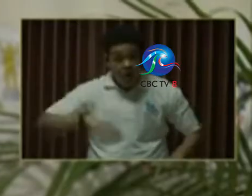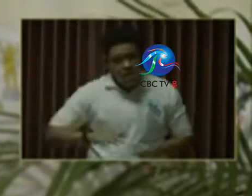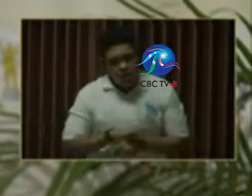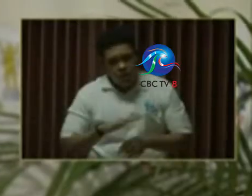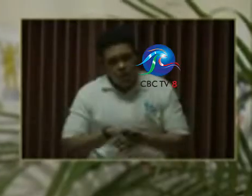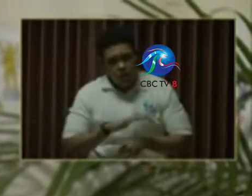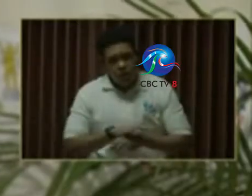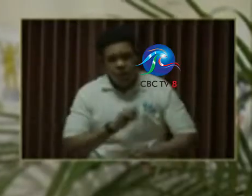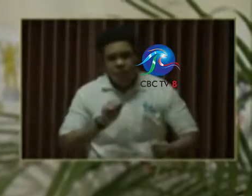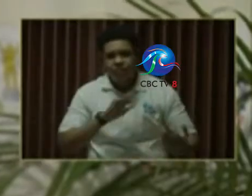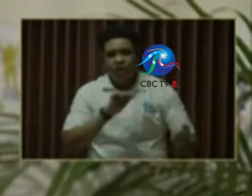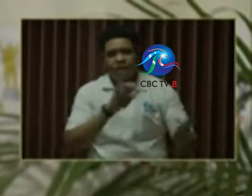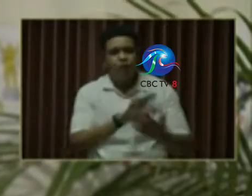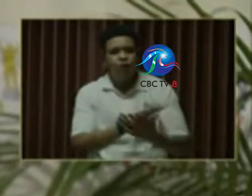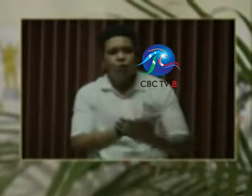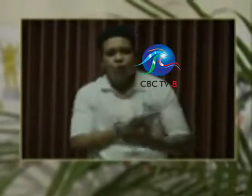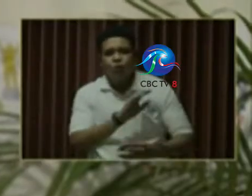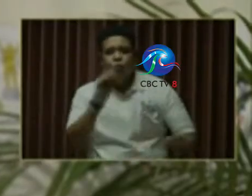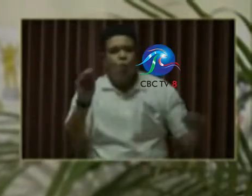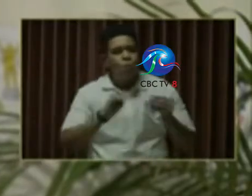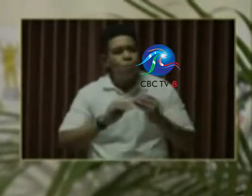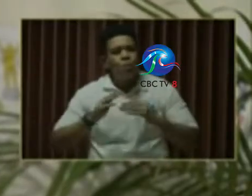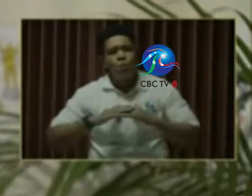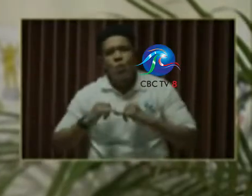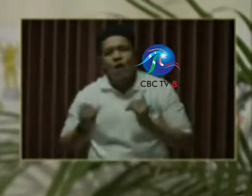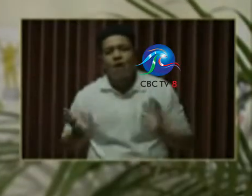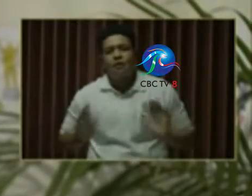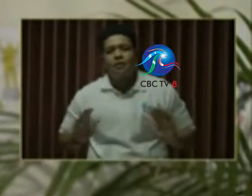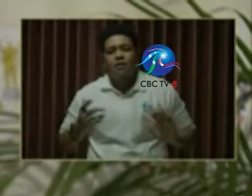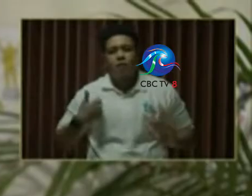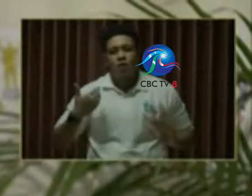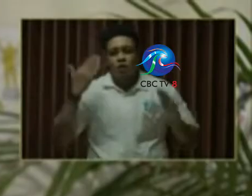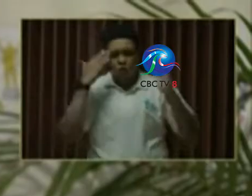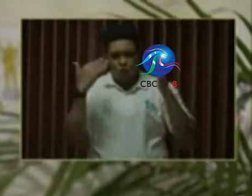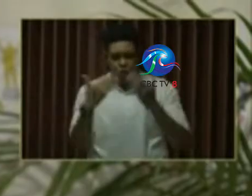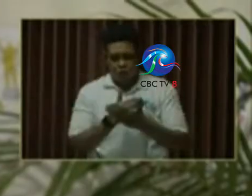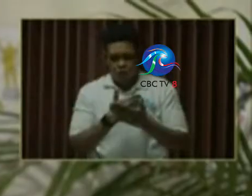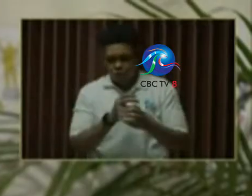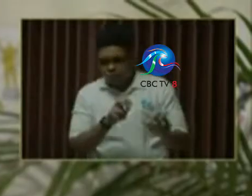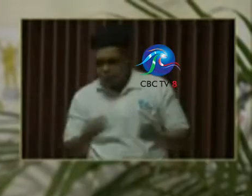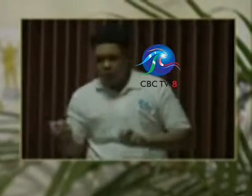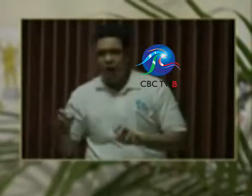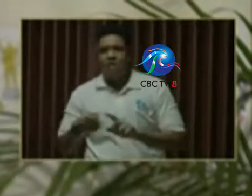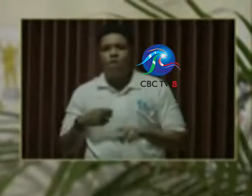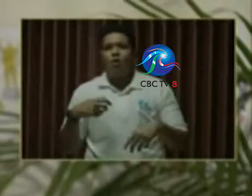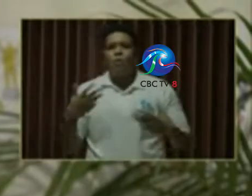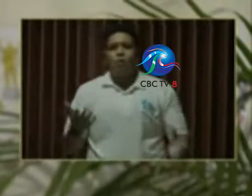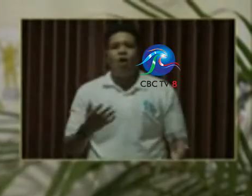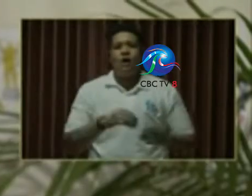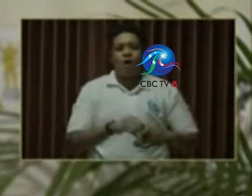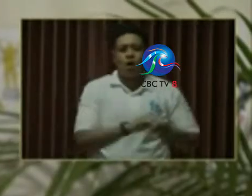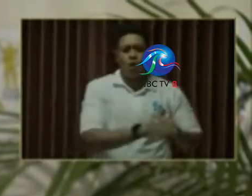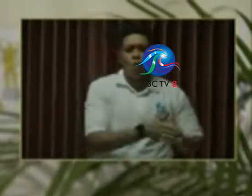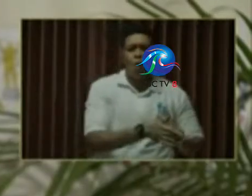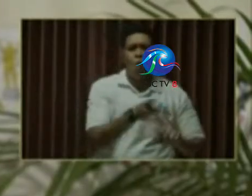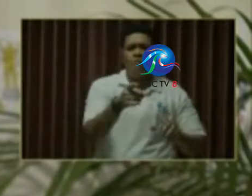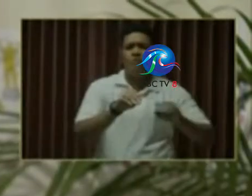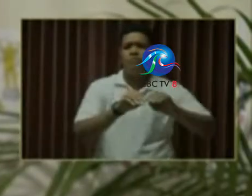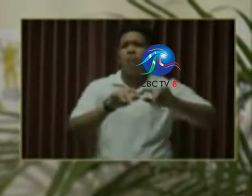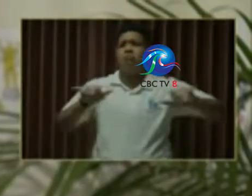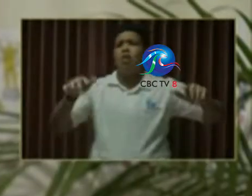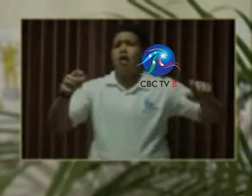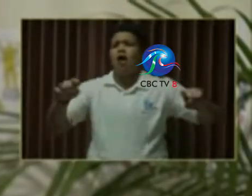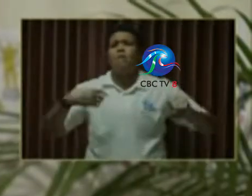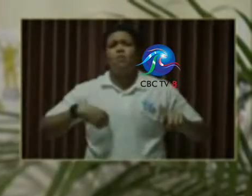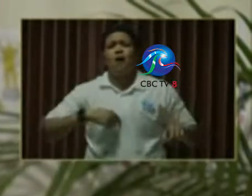We know that this is yet another transition from being in the COVID-19 pandemic